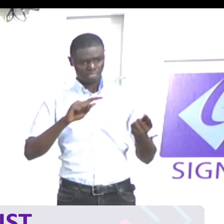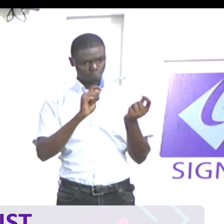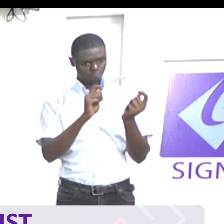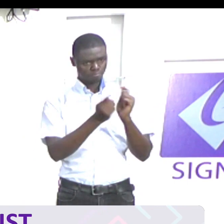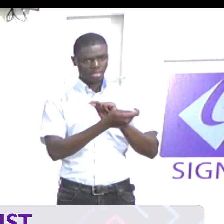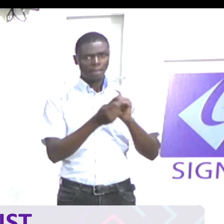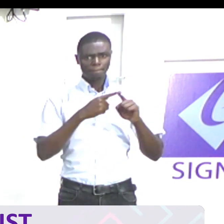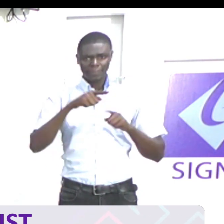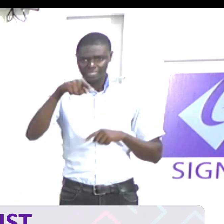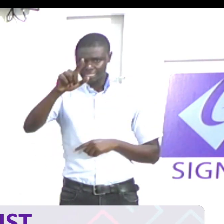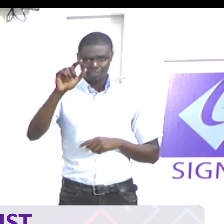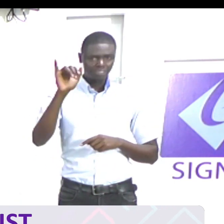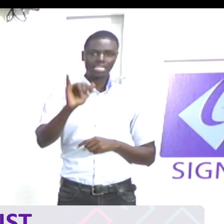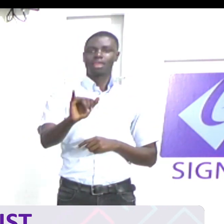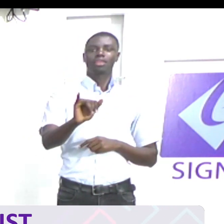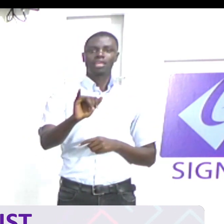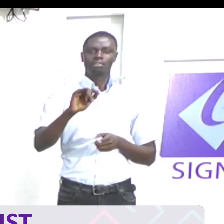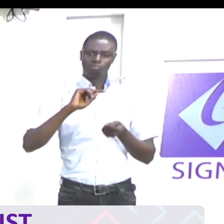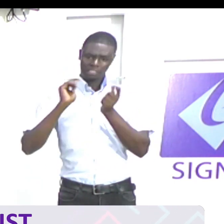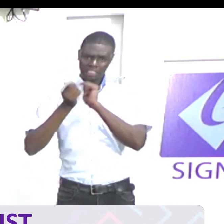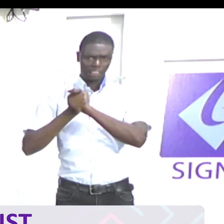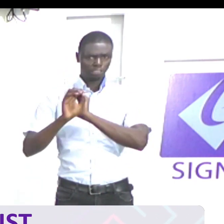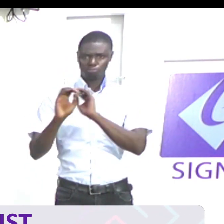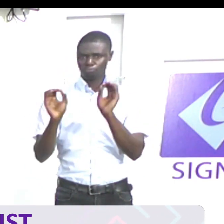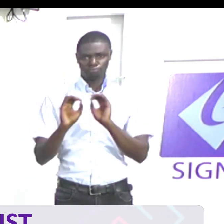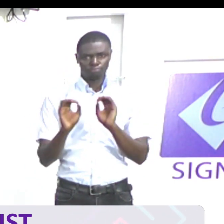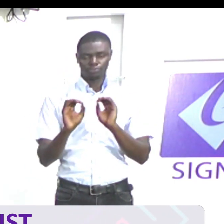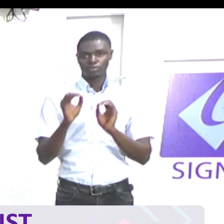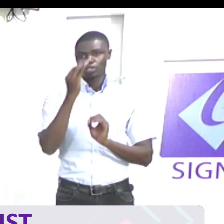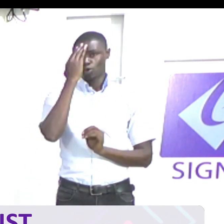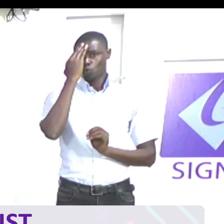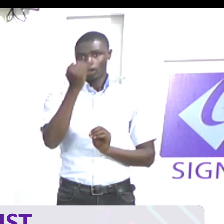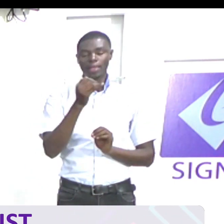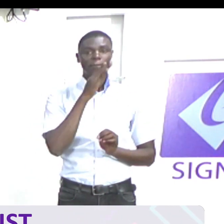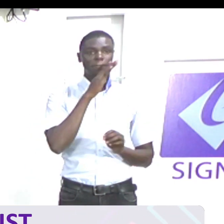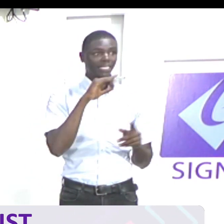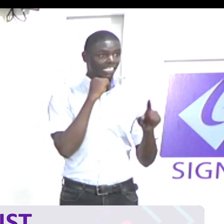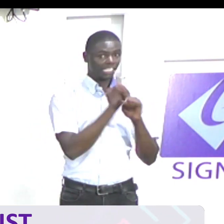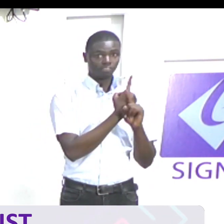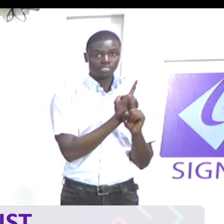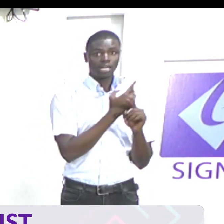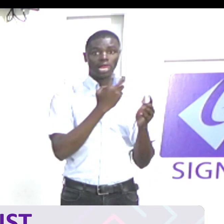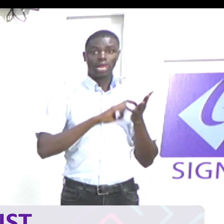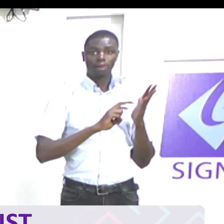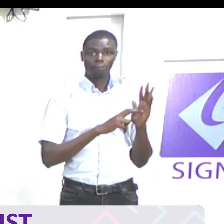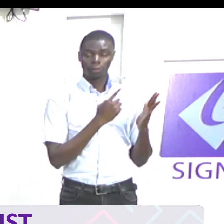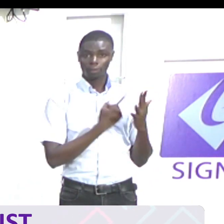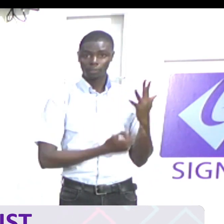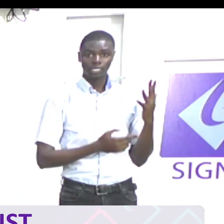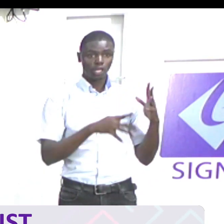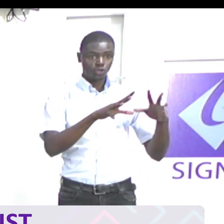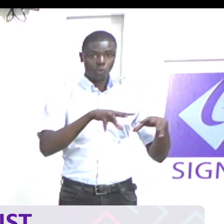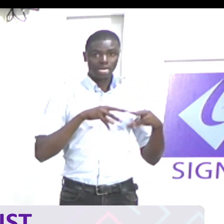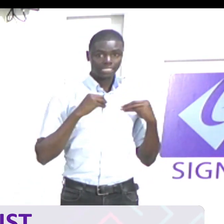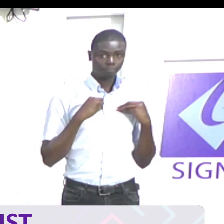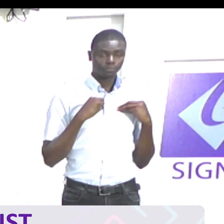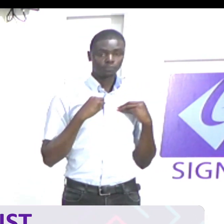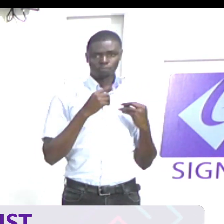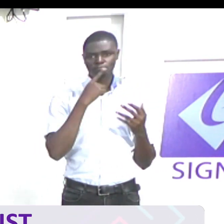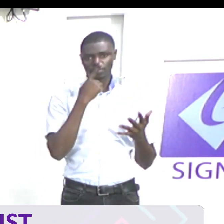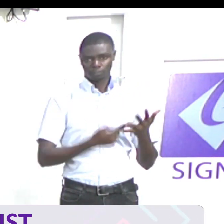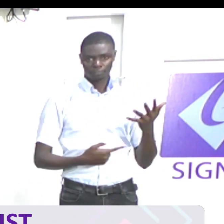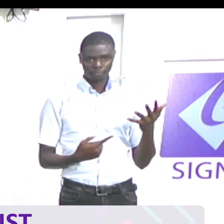sasa wewe usibadilike wewe. Because the sense of being different in this case is we embrace hiyo